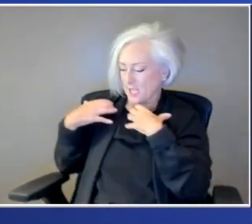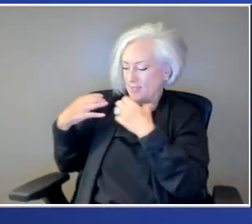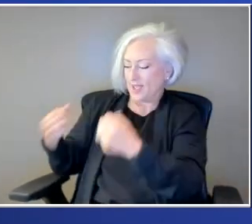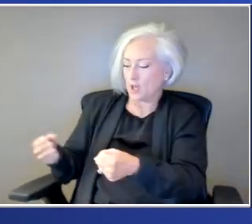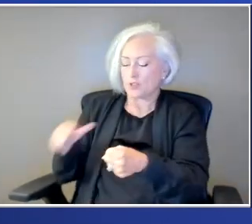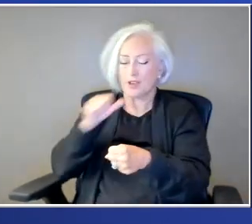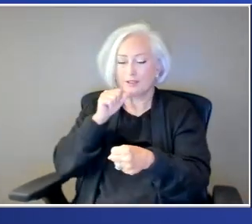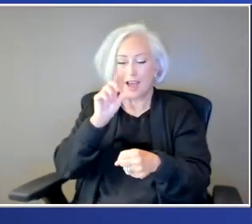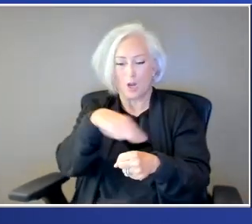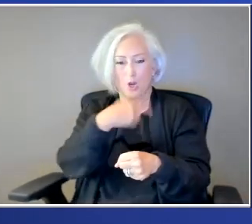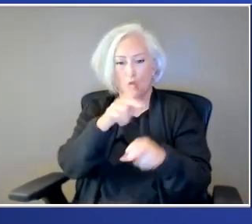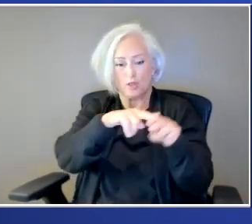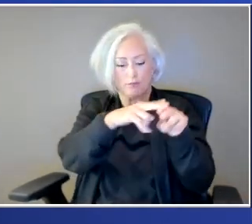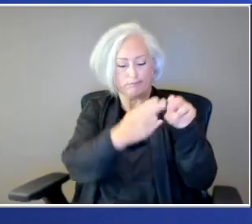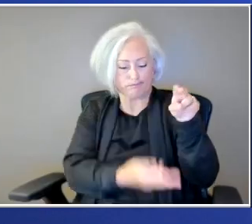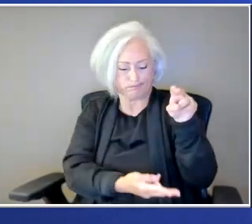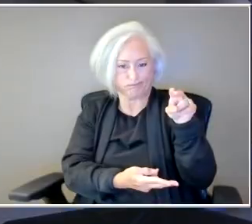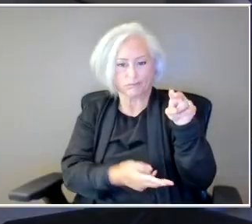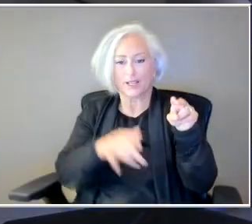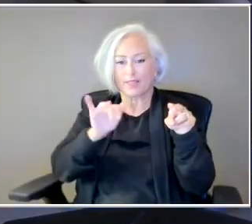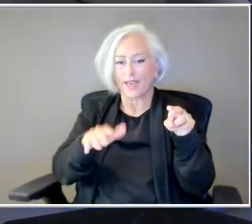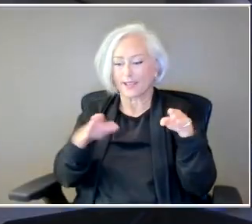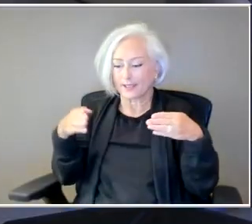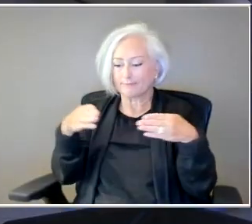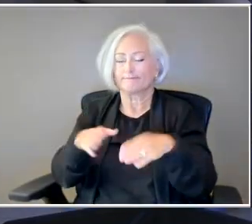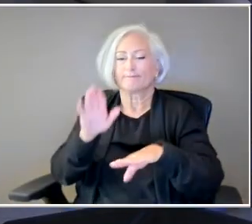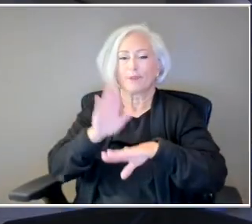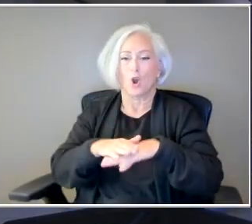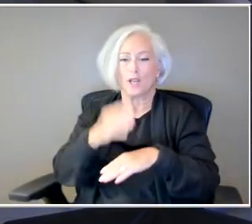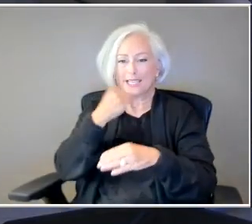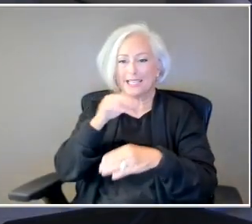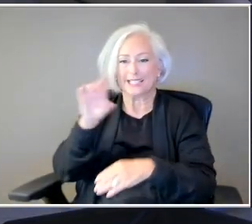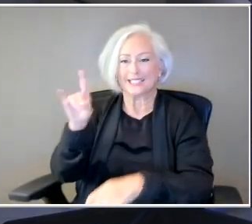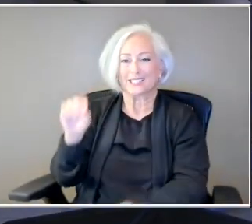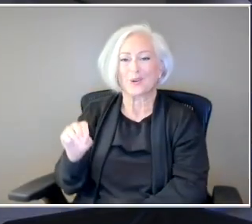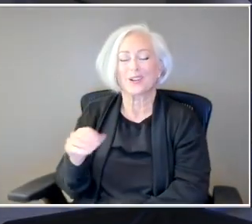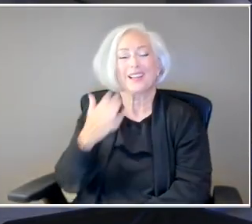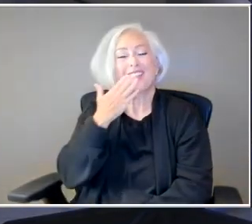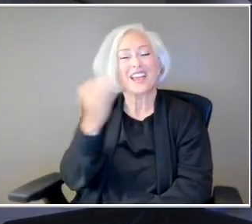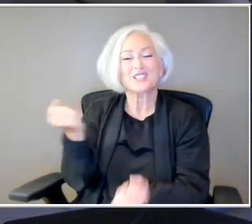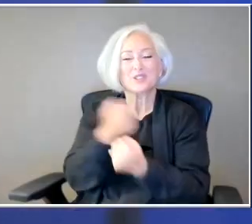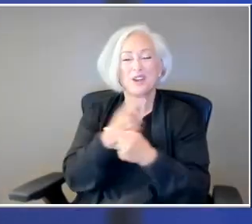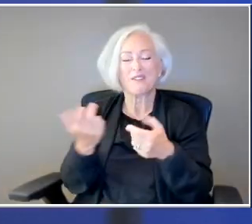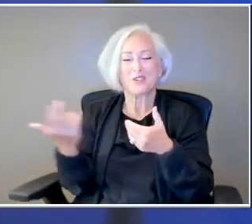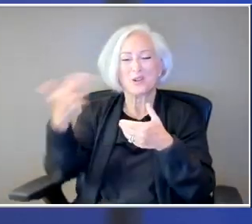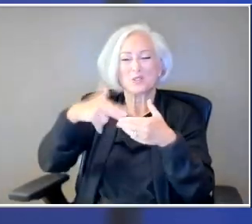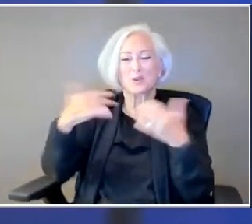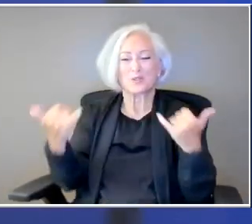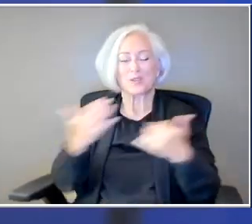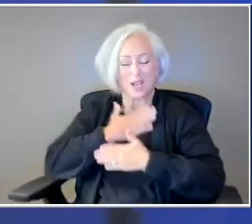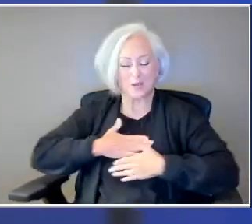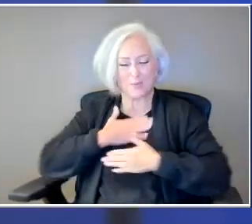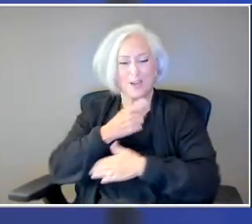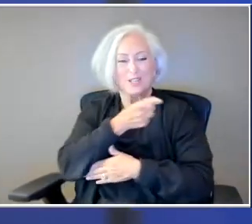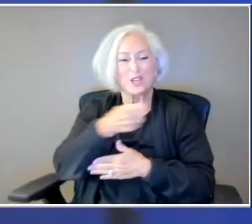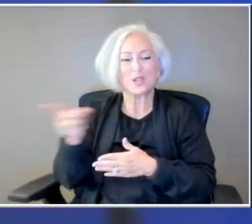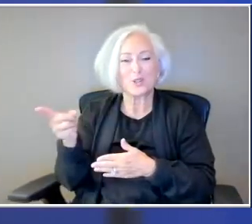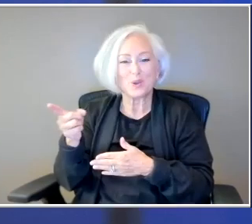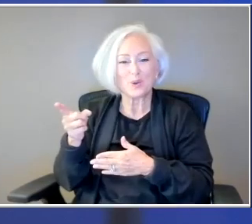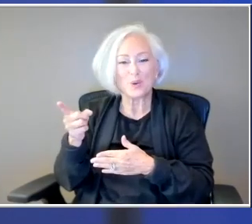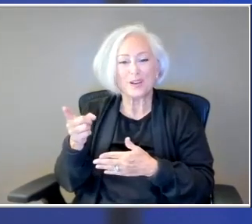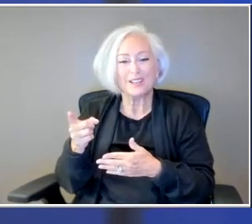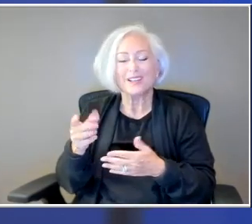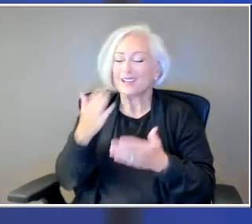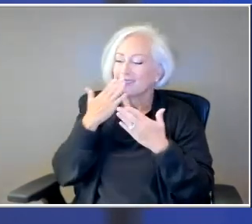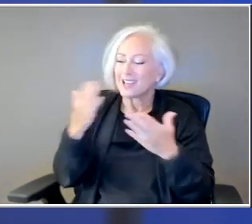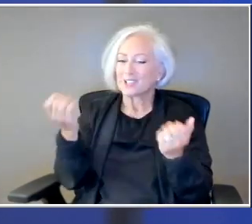through that path of eating disorders. Thank you. Thanks to all of our guests this morning. We appreciate you, all of your insight, and thanks to our viewers for being